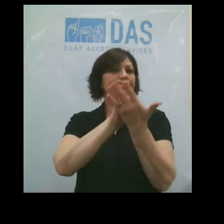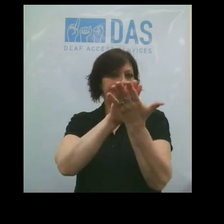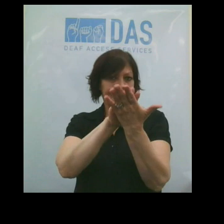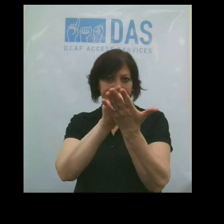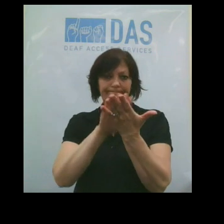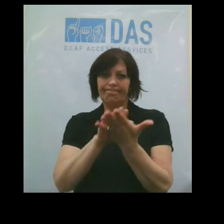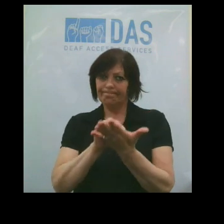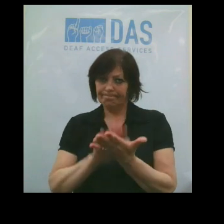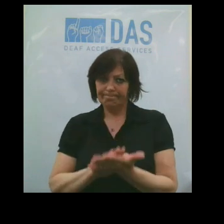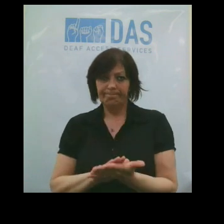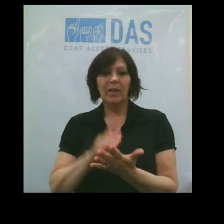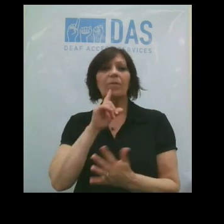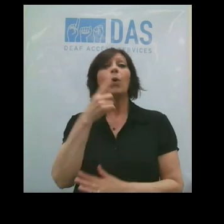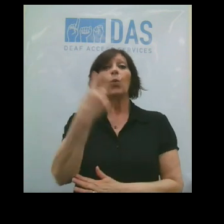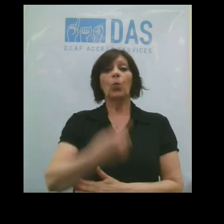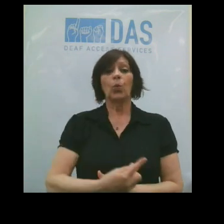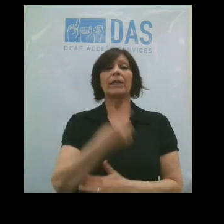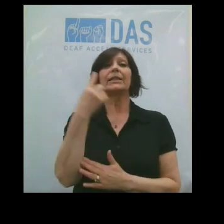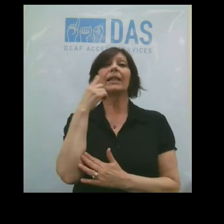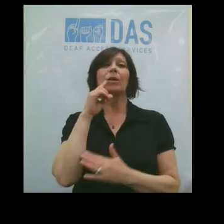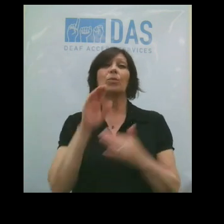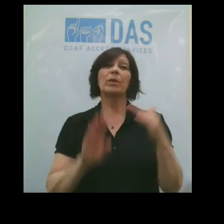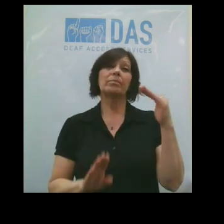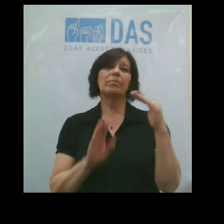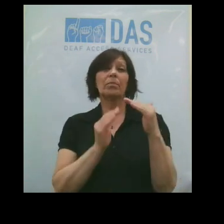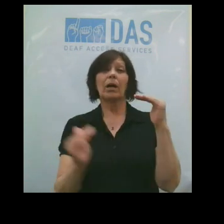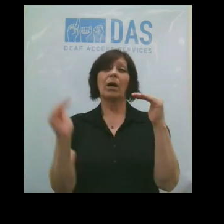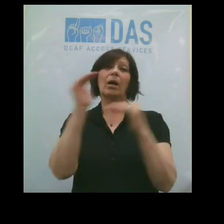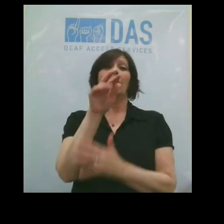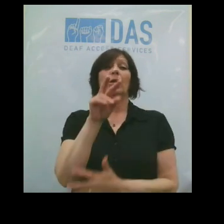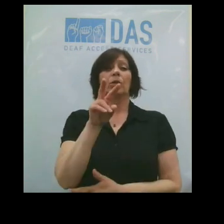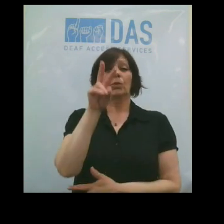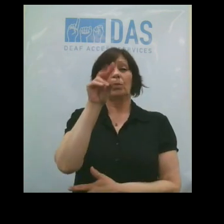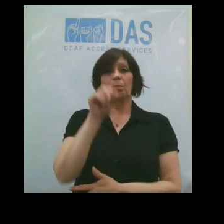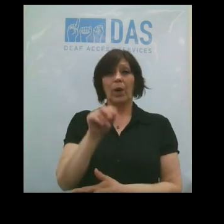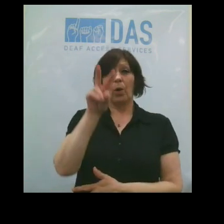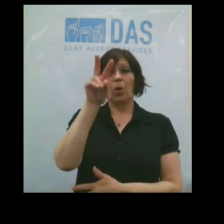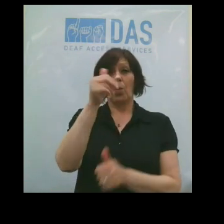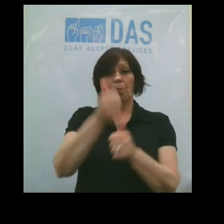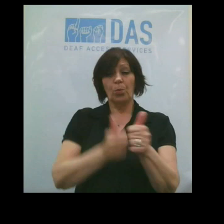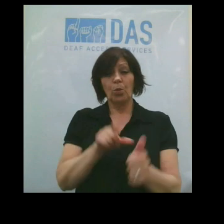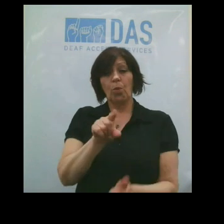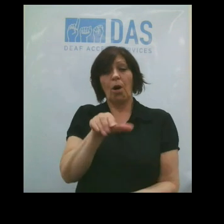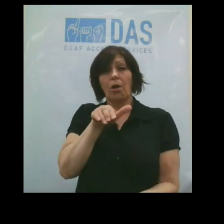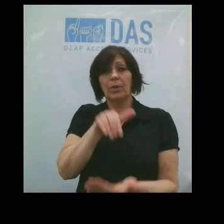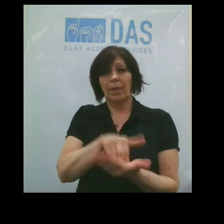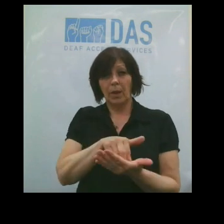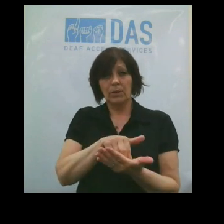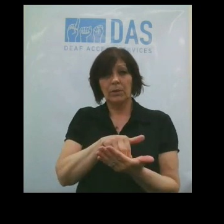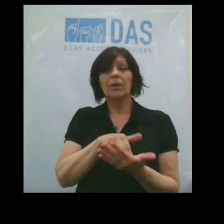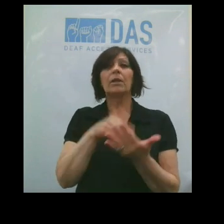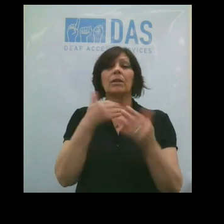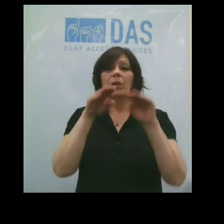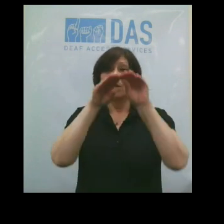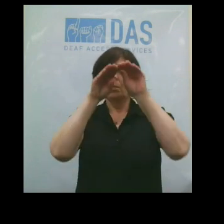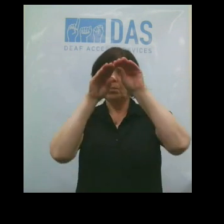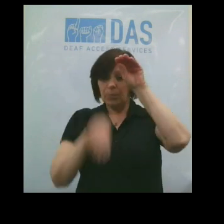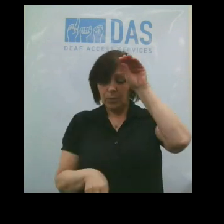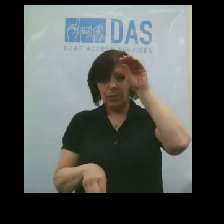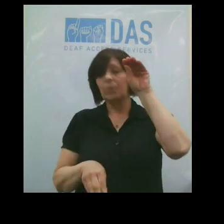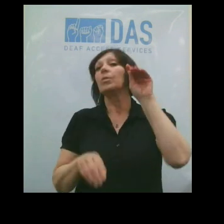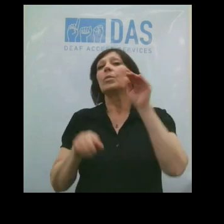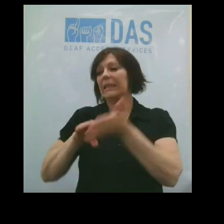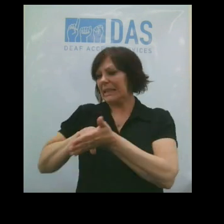does as well. For one day, we actually had spiked above 2.0 admissions per 100,000, and then of course we had a big drop or